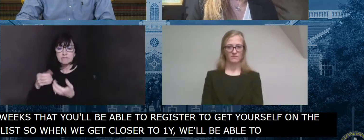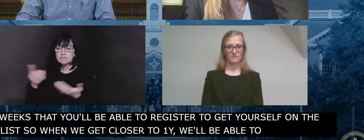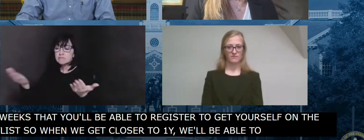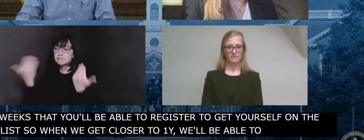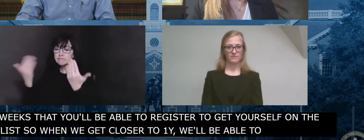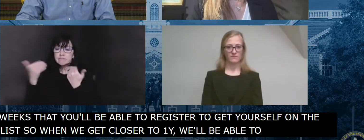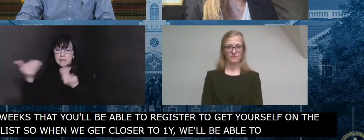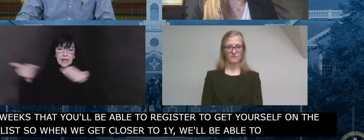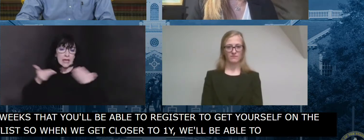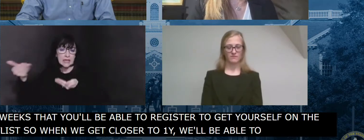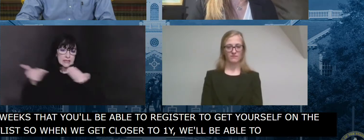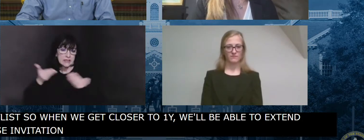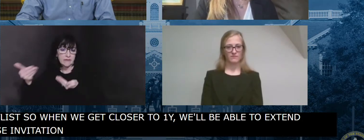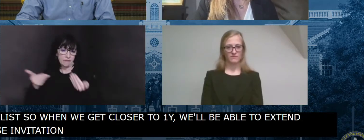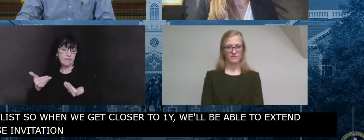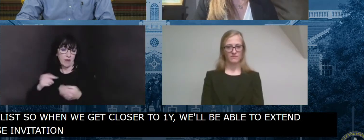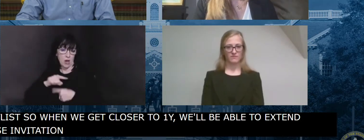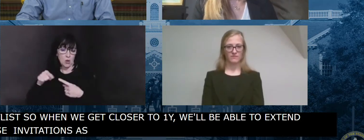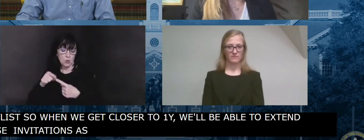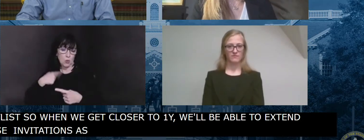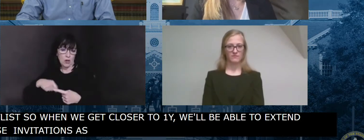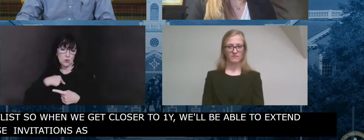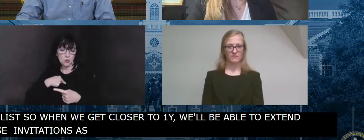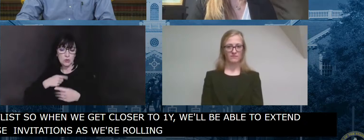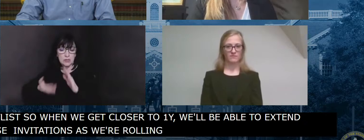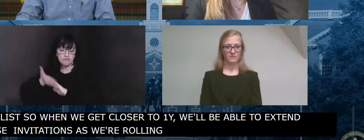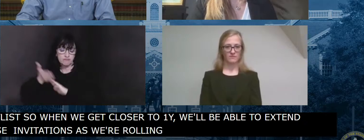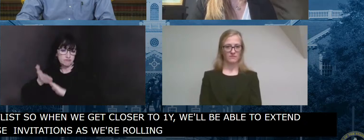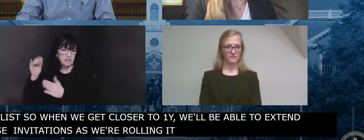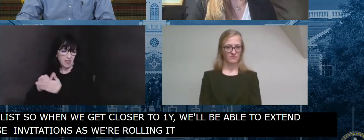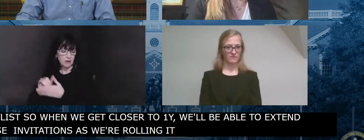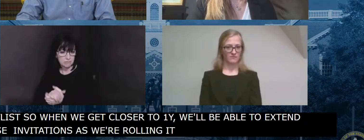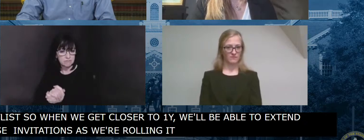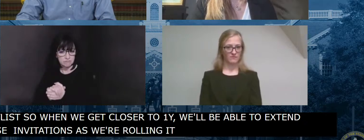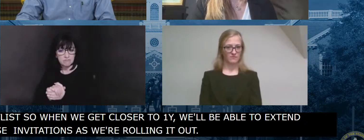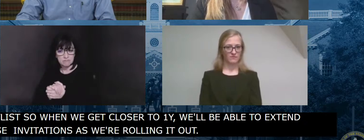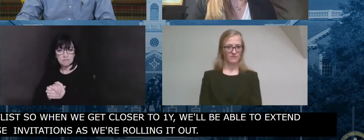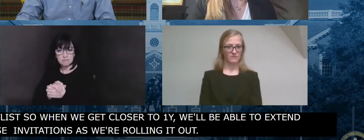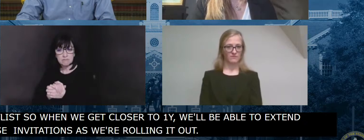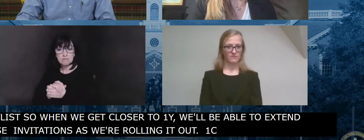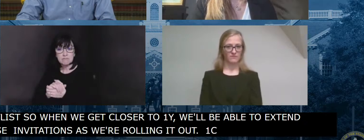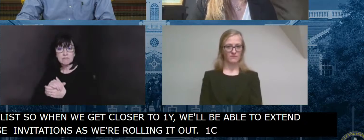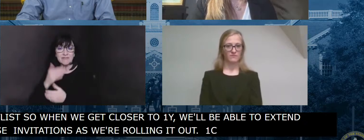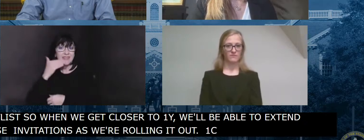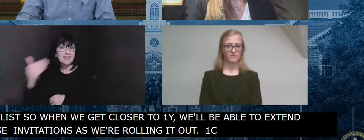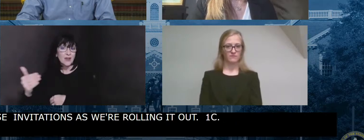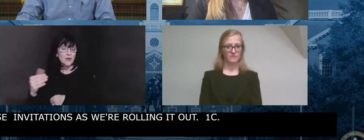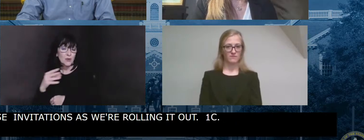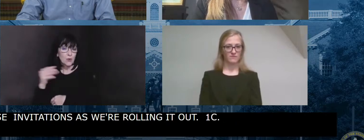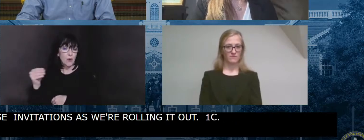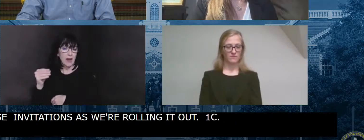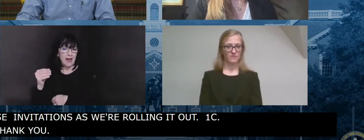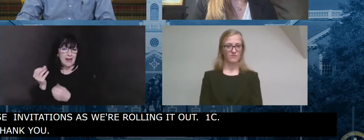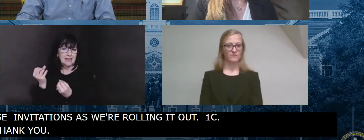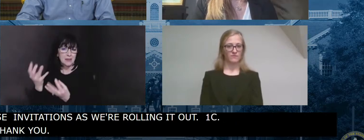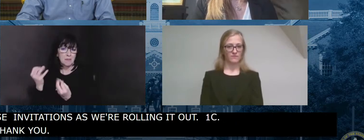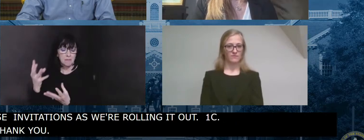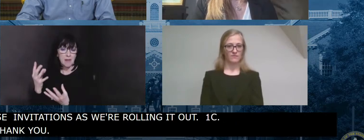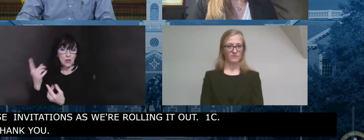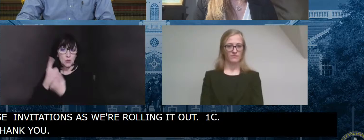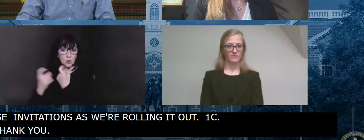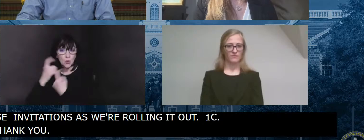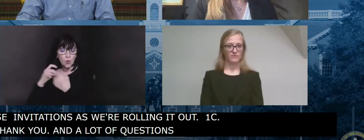we're rolling it out. Thank you. And a lot of questions too, again, about